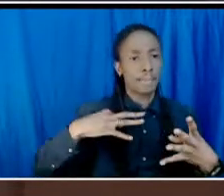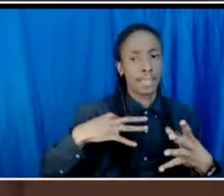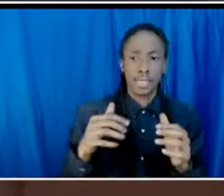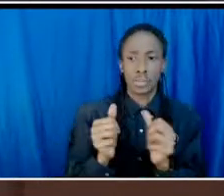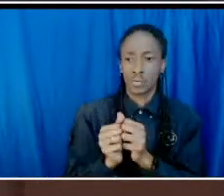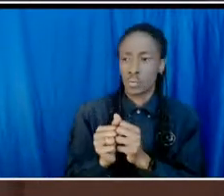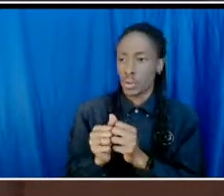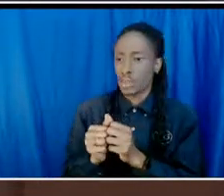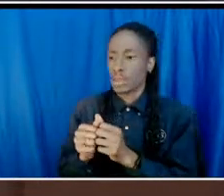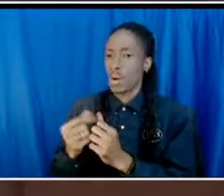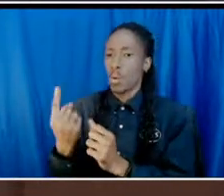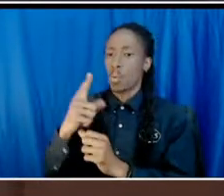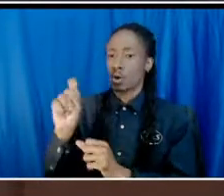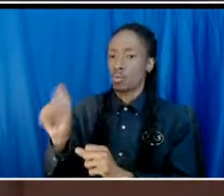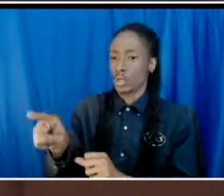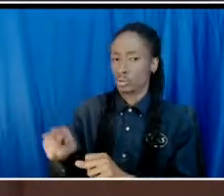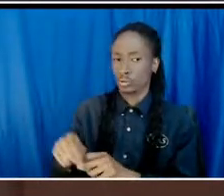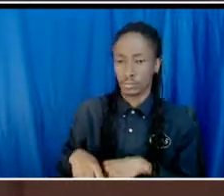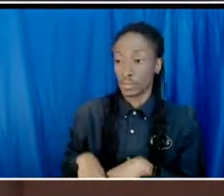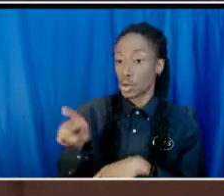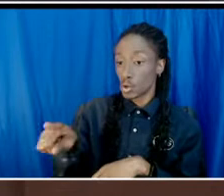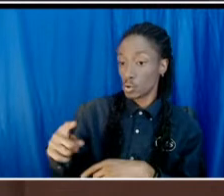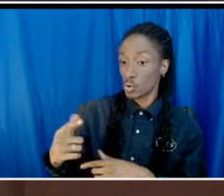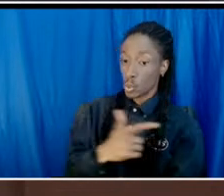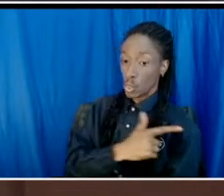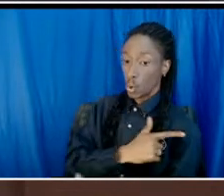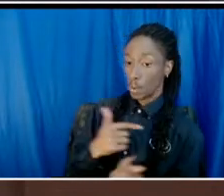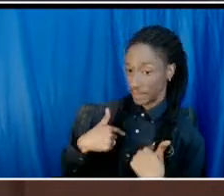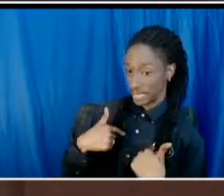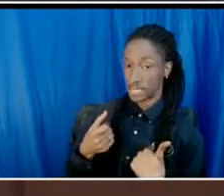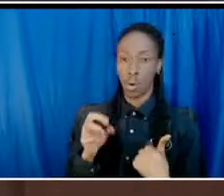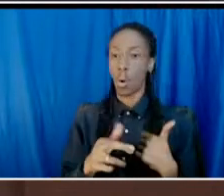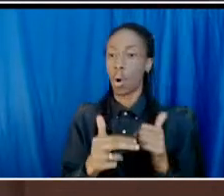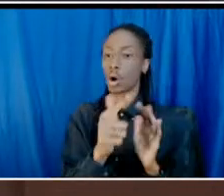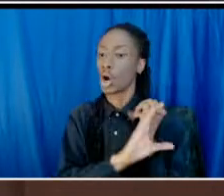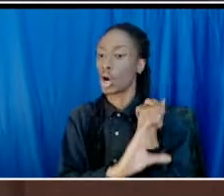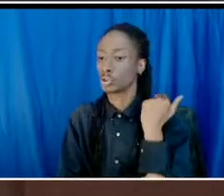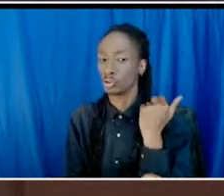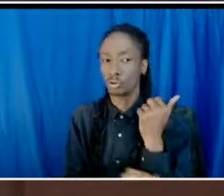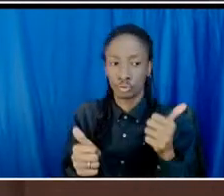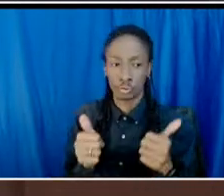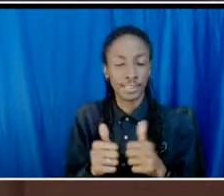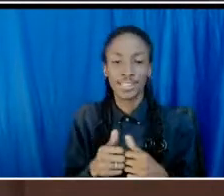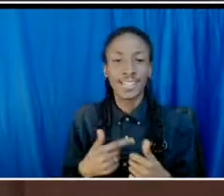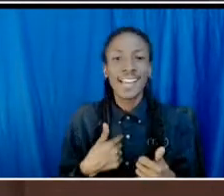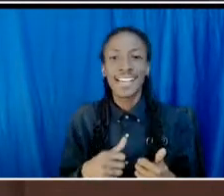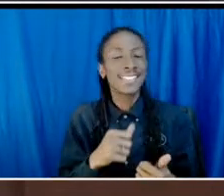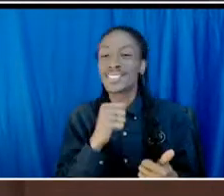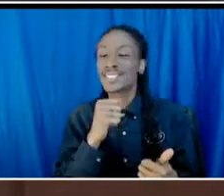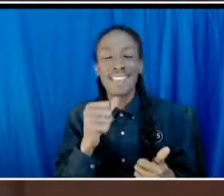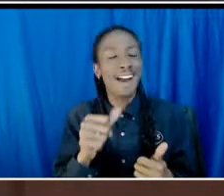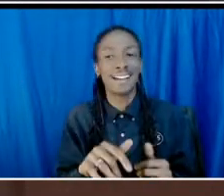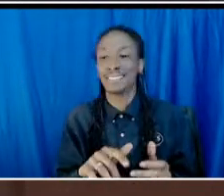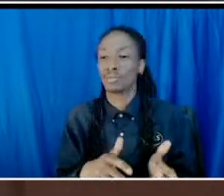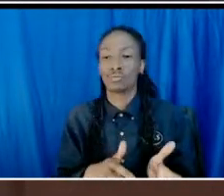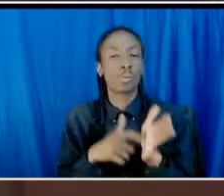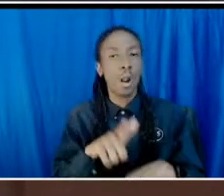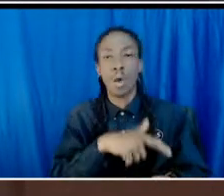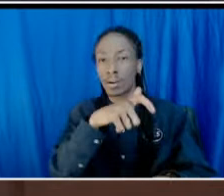me or to the Constitution? And it wouldn't take long to find people willing to pledge their loyalty to the